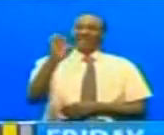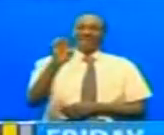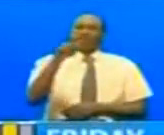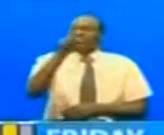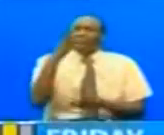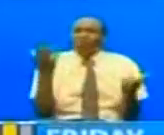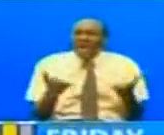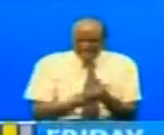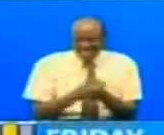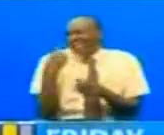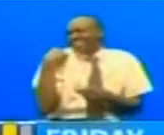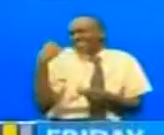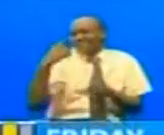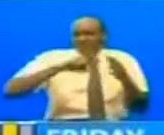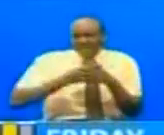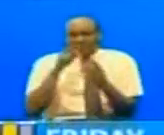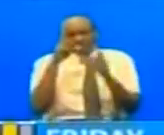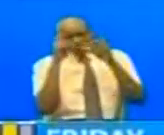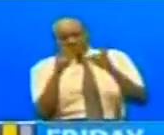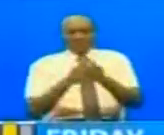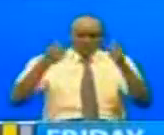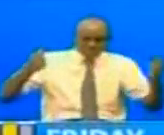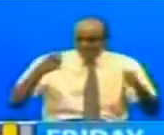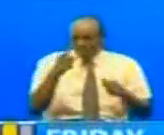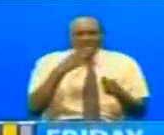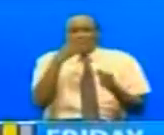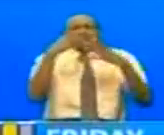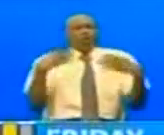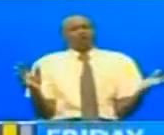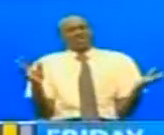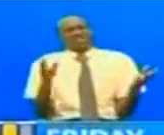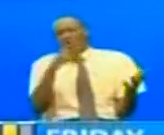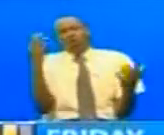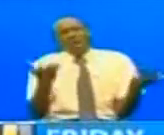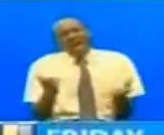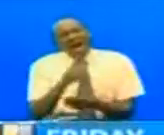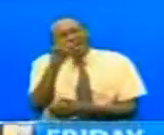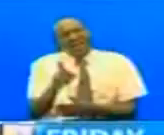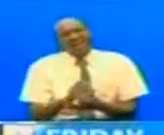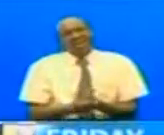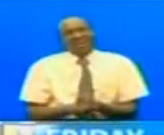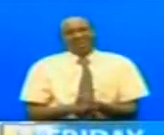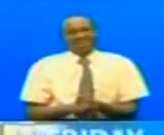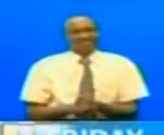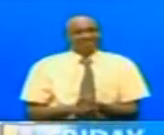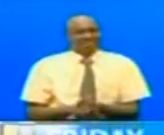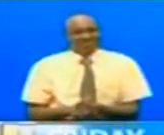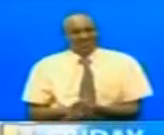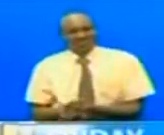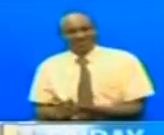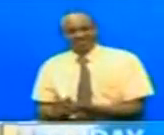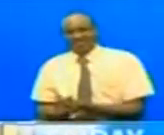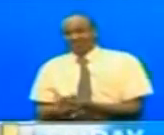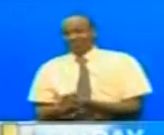It's until recently that we started seeing your pictures on newspapers, on the internet, but where have you been? You see,